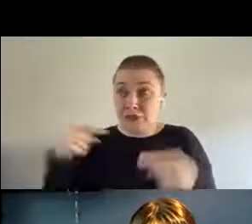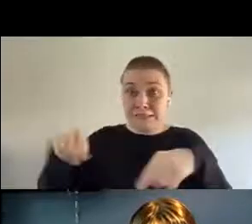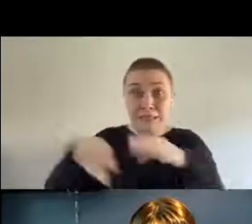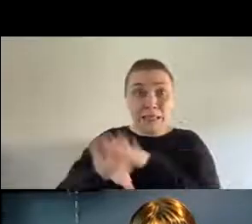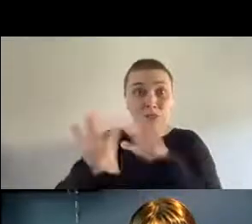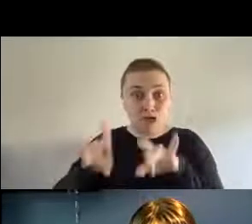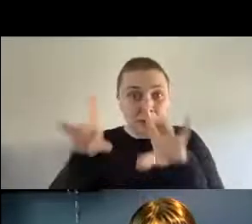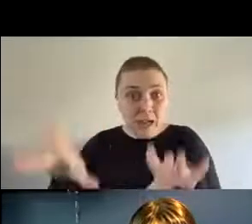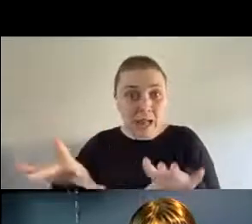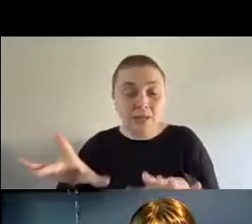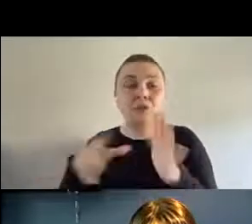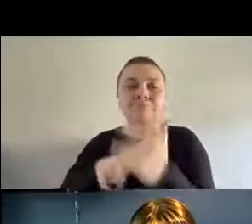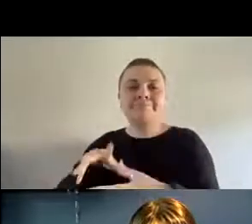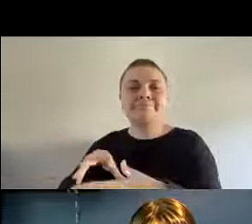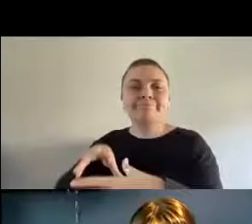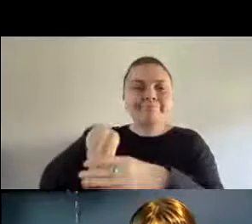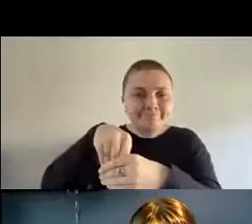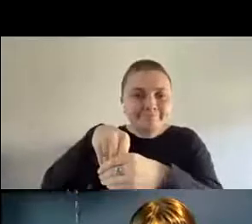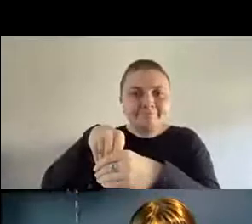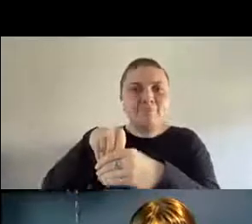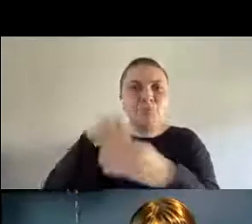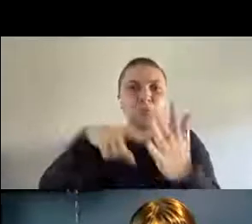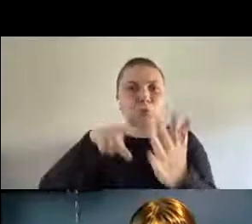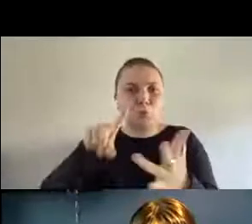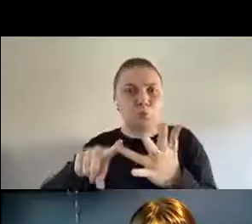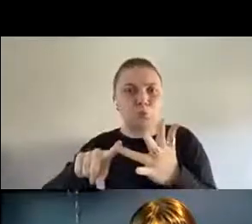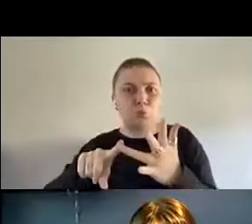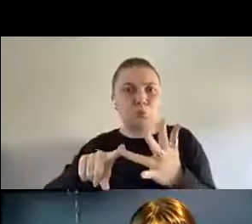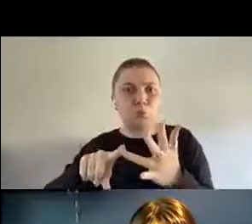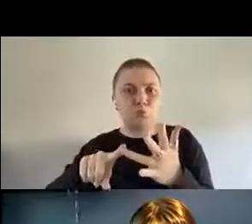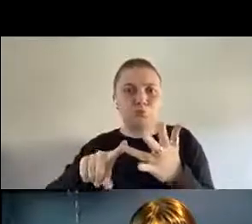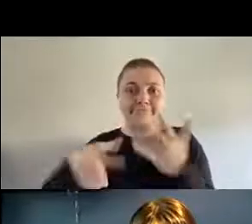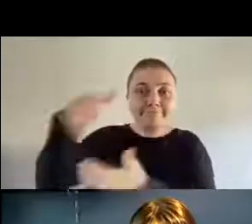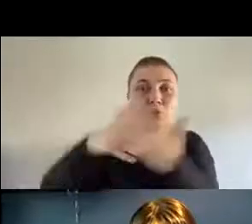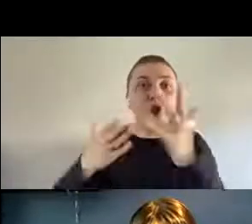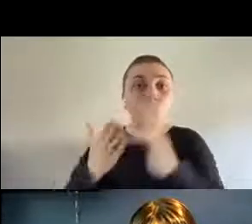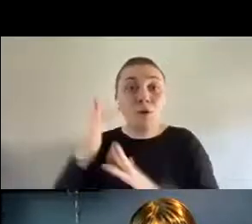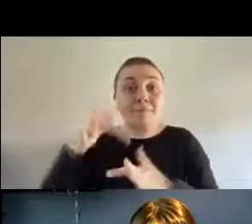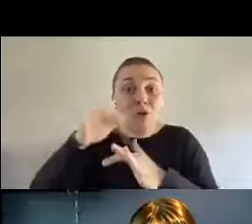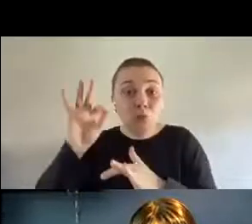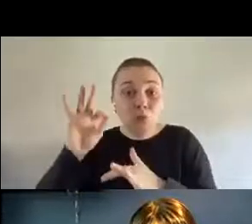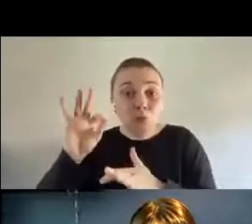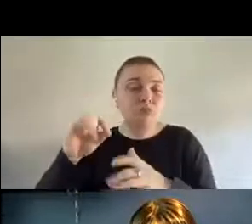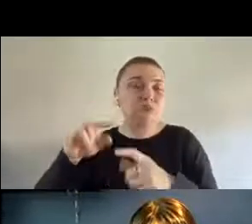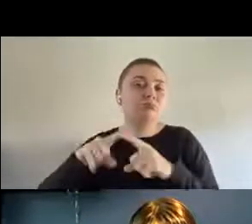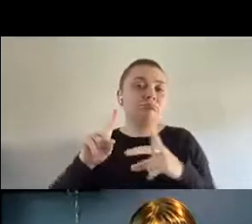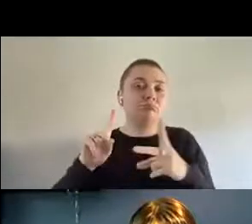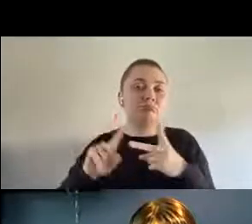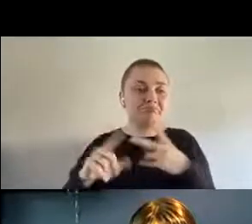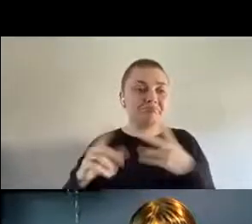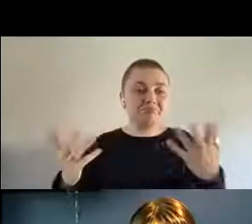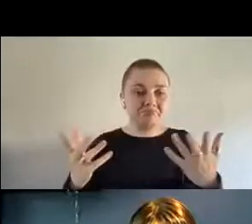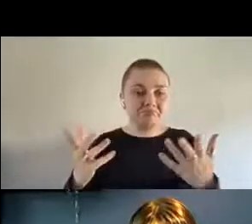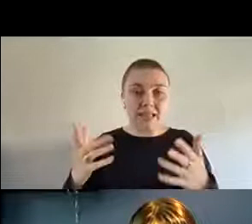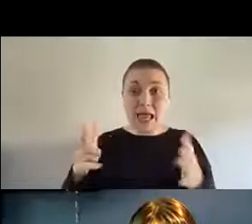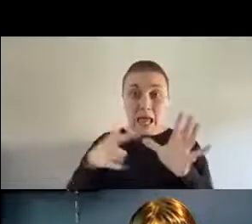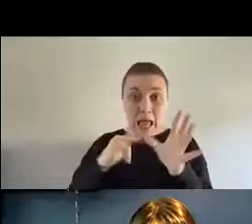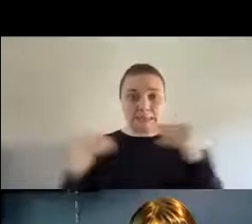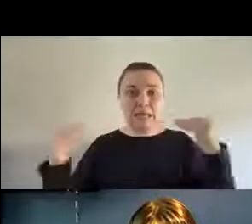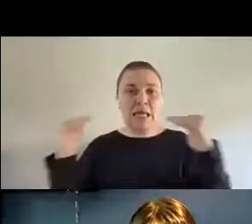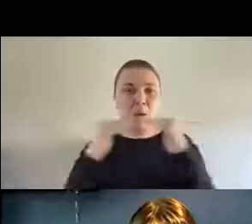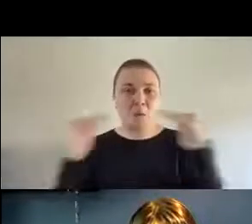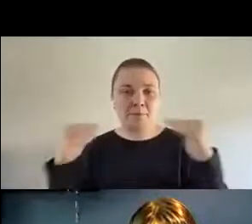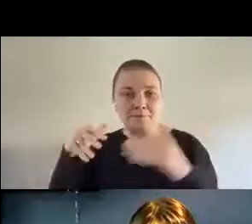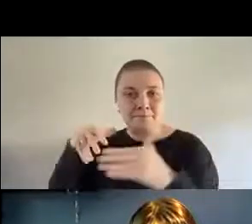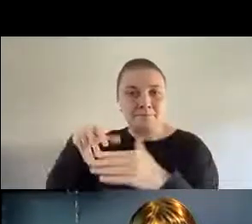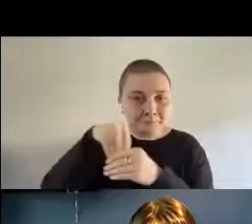to contribute to society through voting as an equal participant